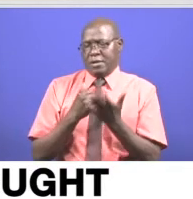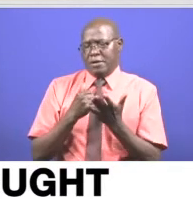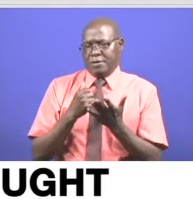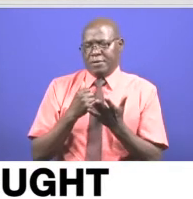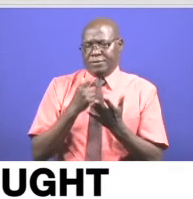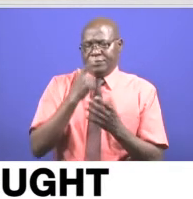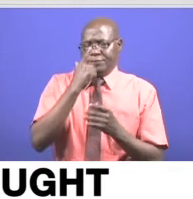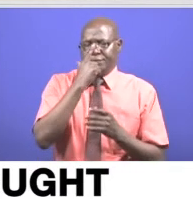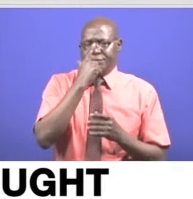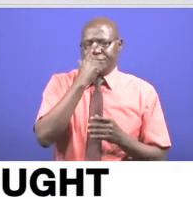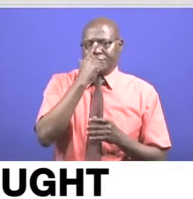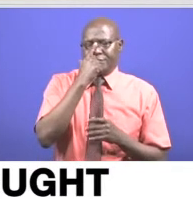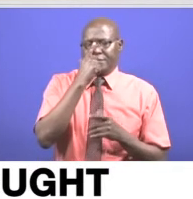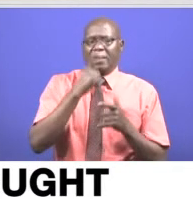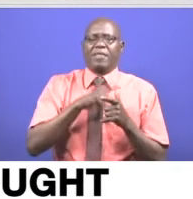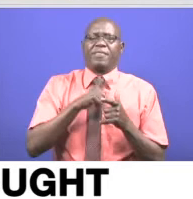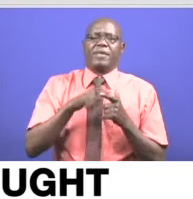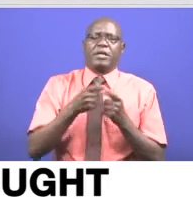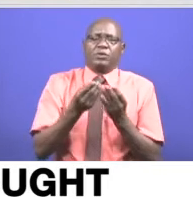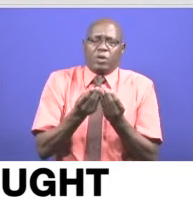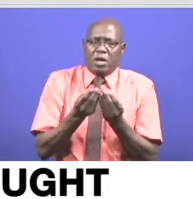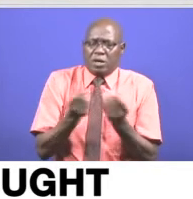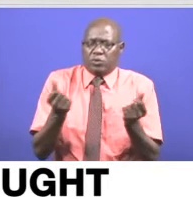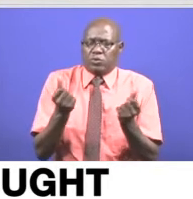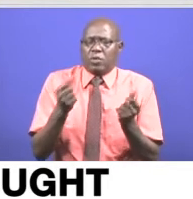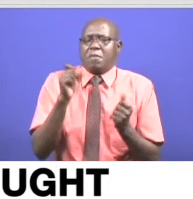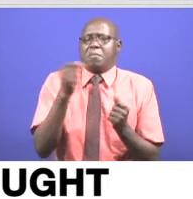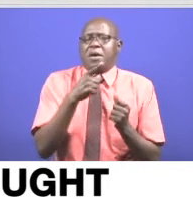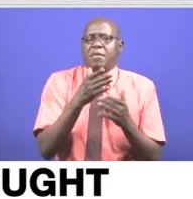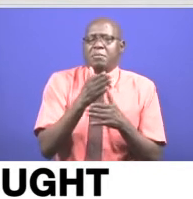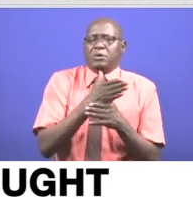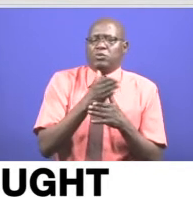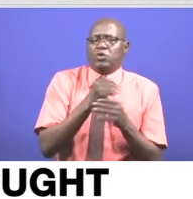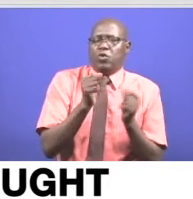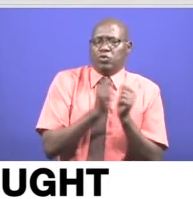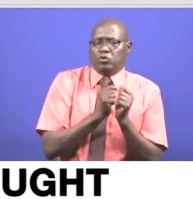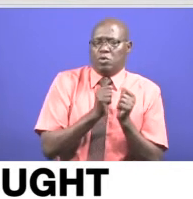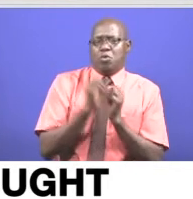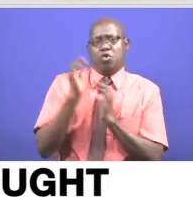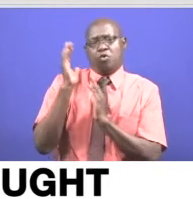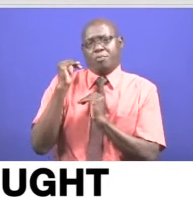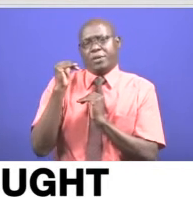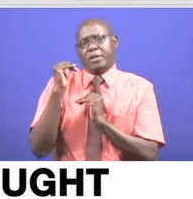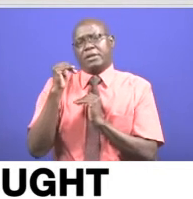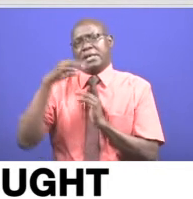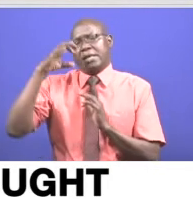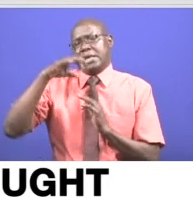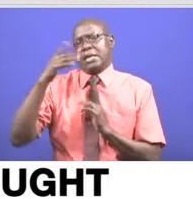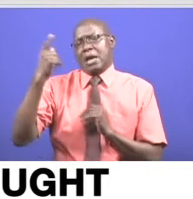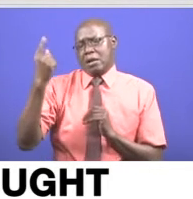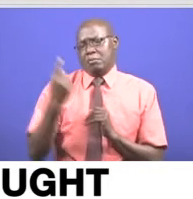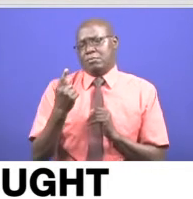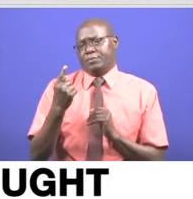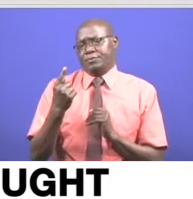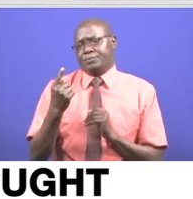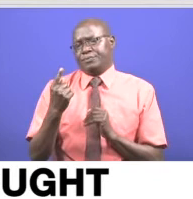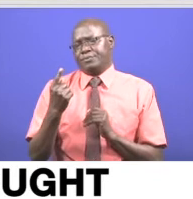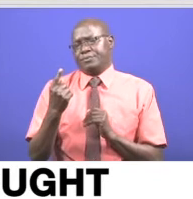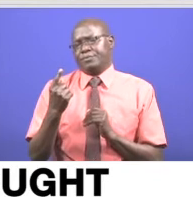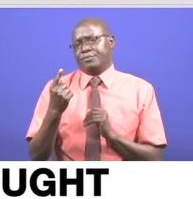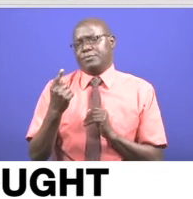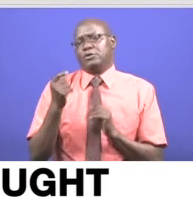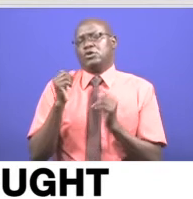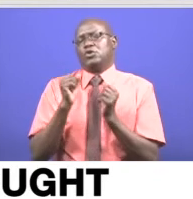we handle the months between October, hoping that the rains will come. Mm-hmm. We will handle them